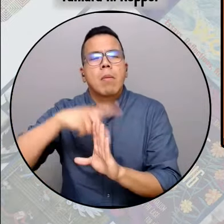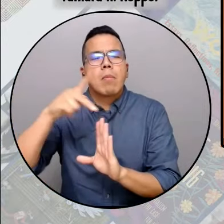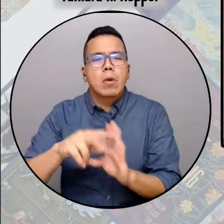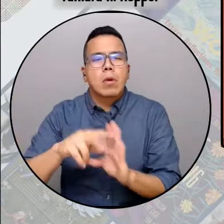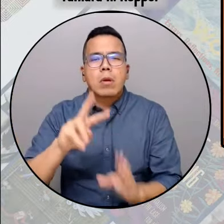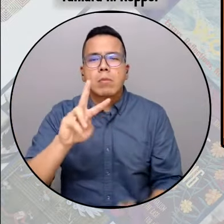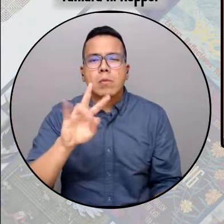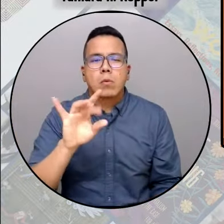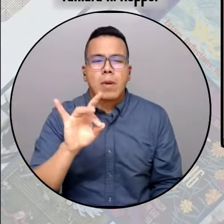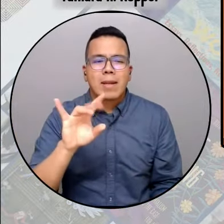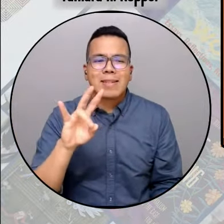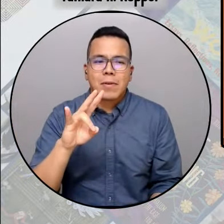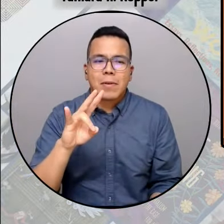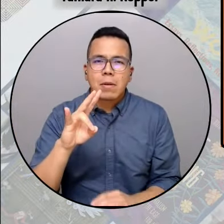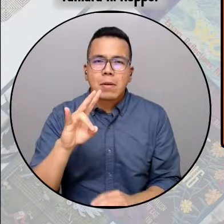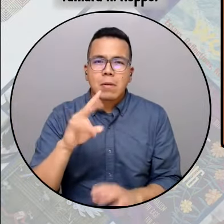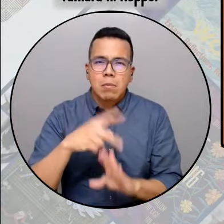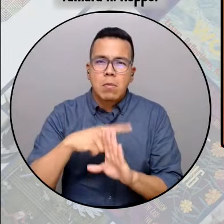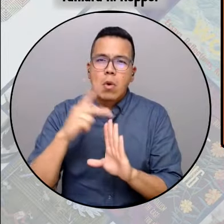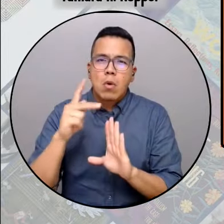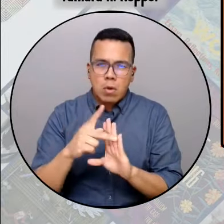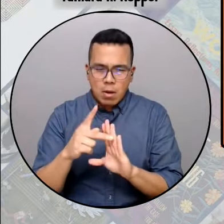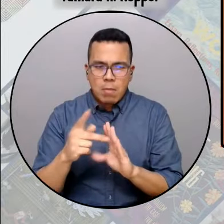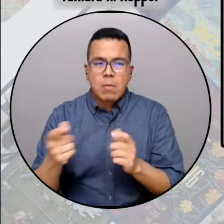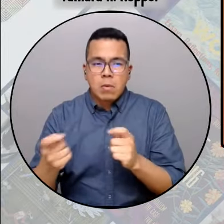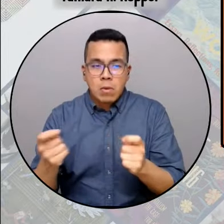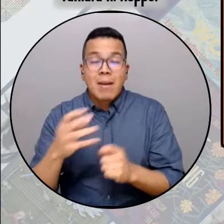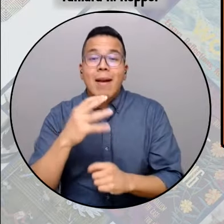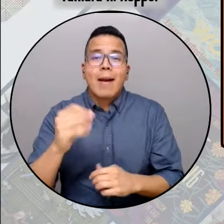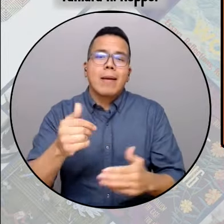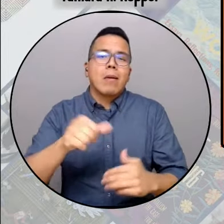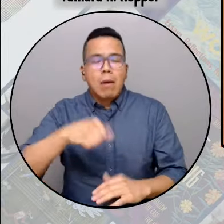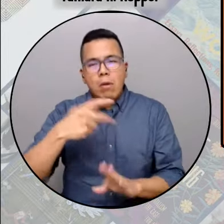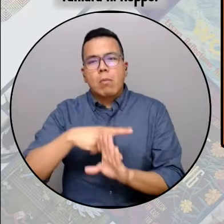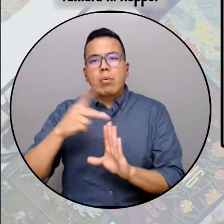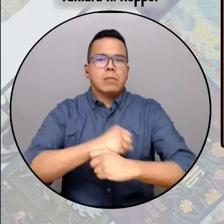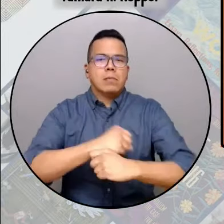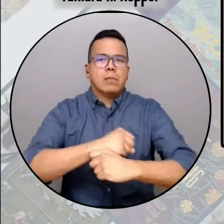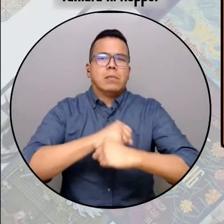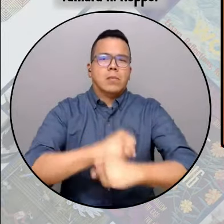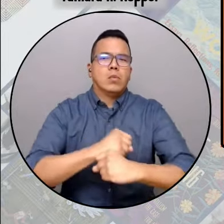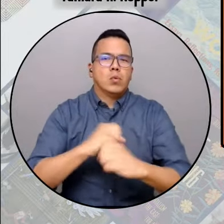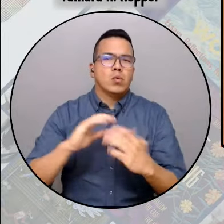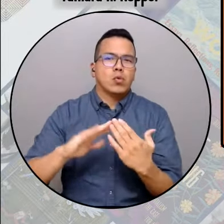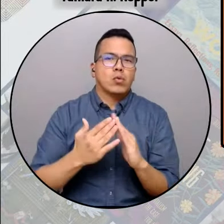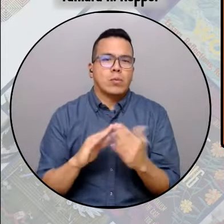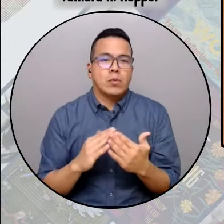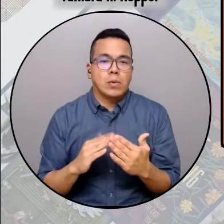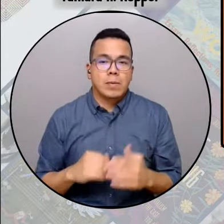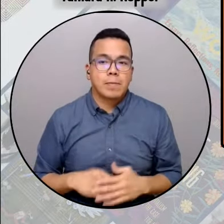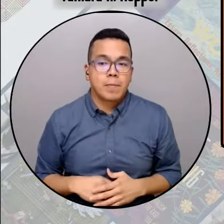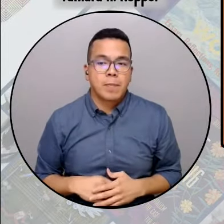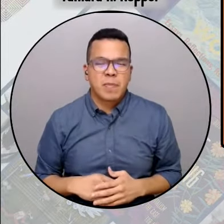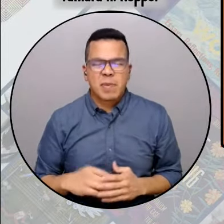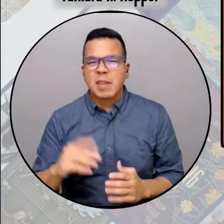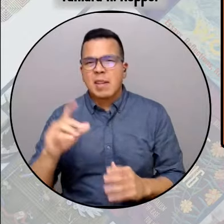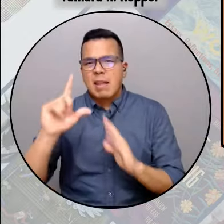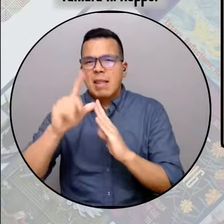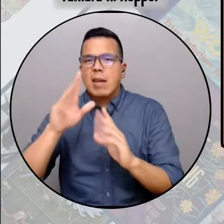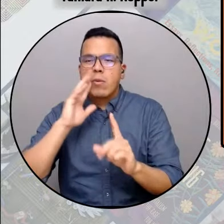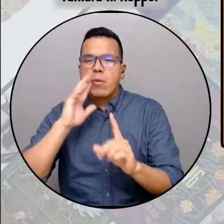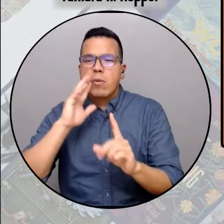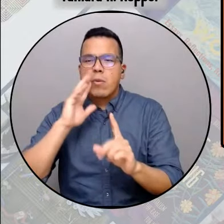secure communities. And we're going to be looking at both those programs when we look at contemporary kind of collaborations between immigration